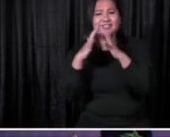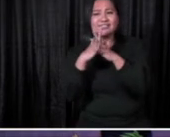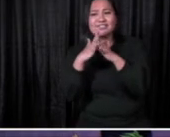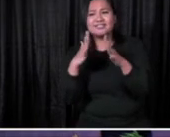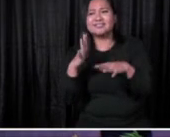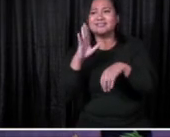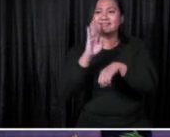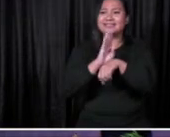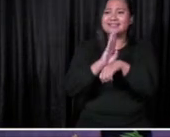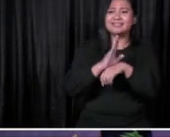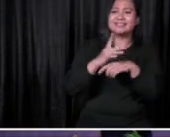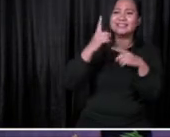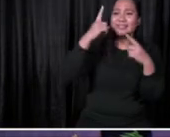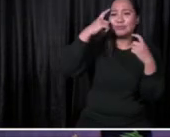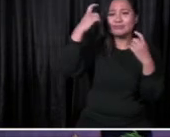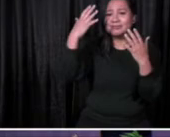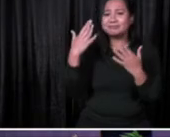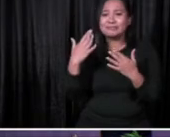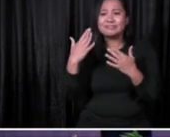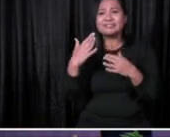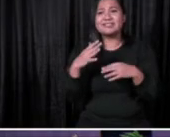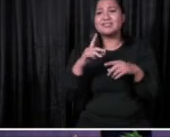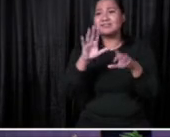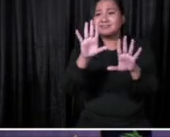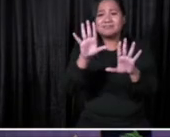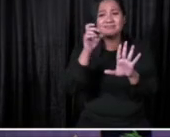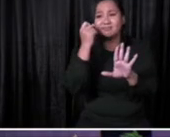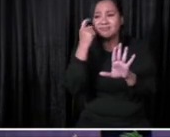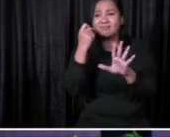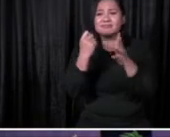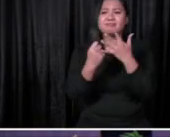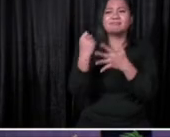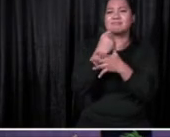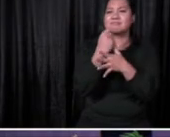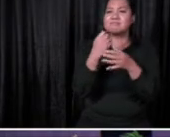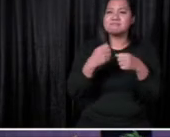dreamers, but most importantly, we are family.